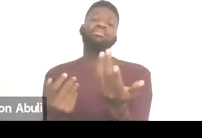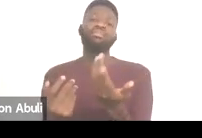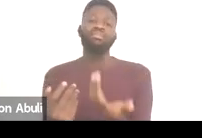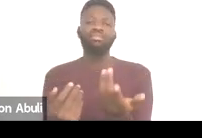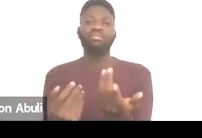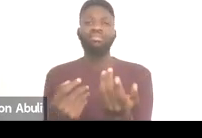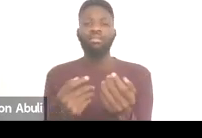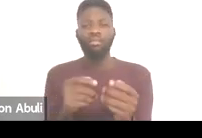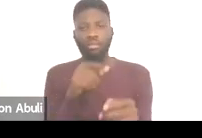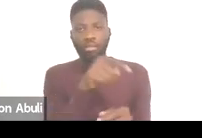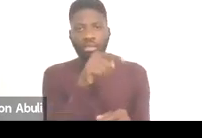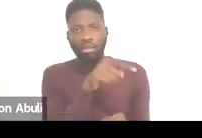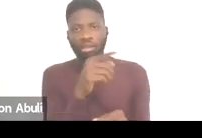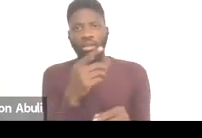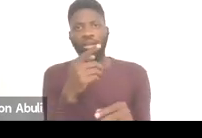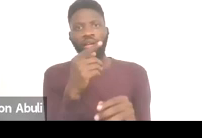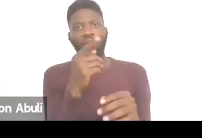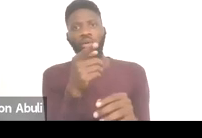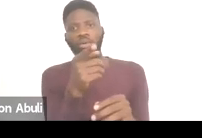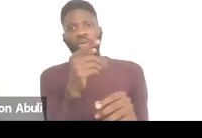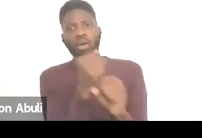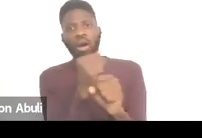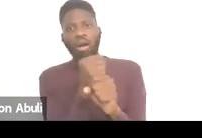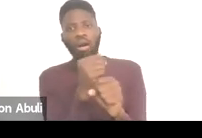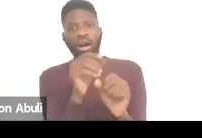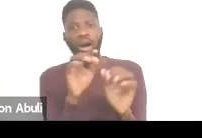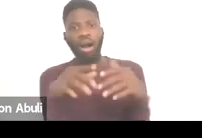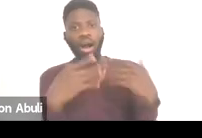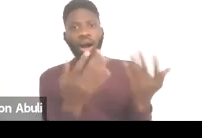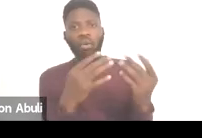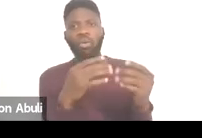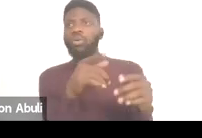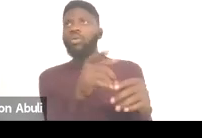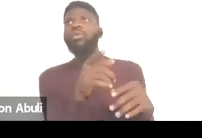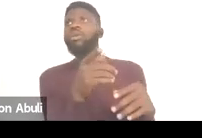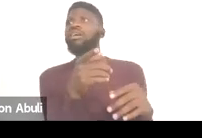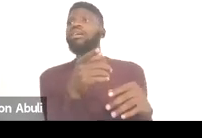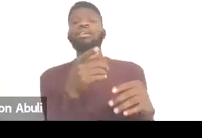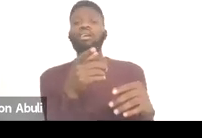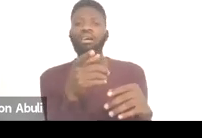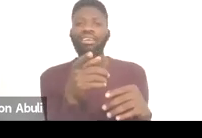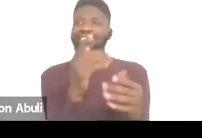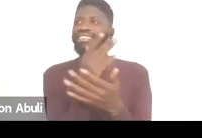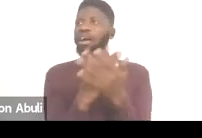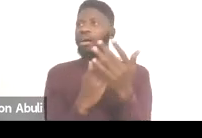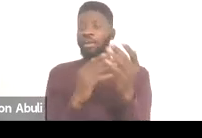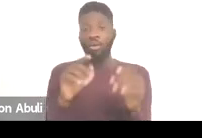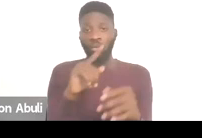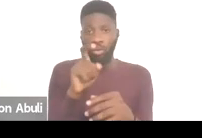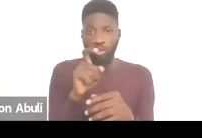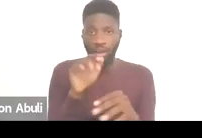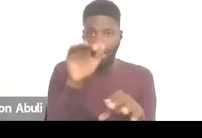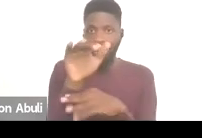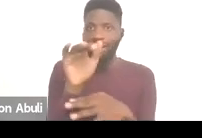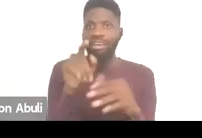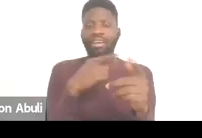huku mtu anafaa kufanya aje, mtu anafaa there's some questions that sometimes you ask and you're